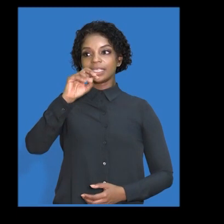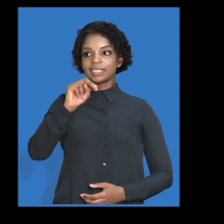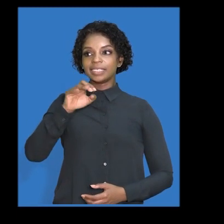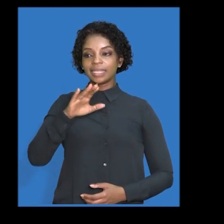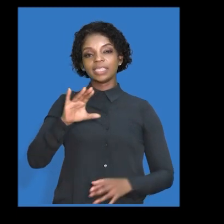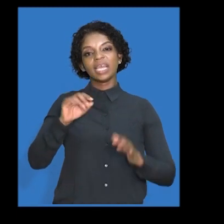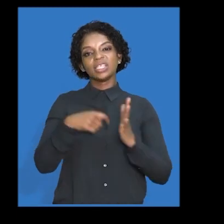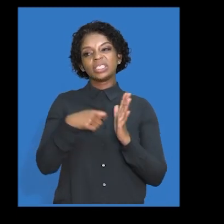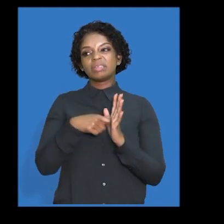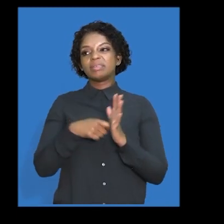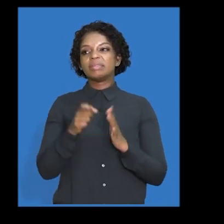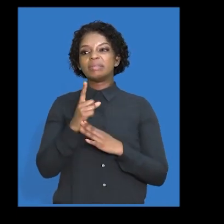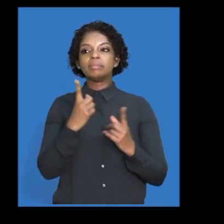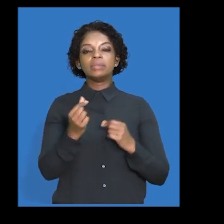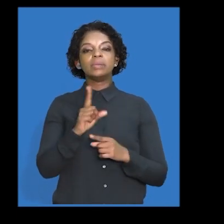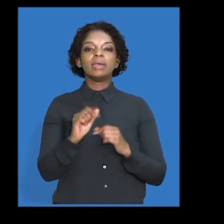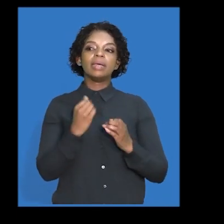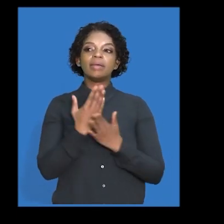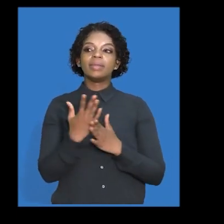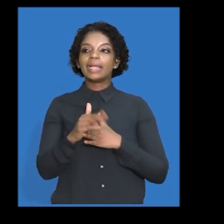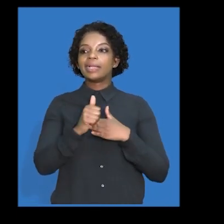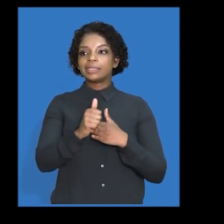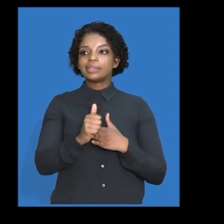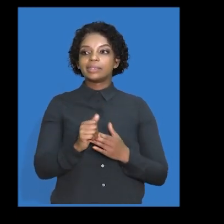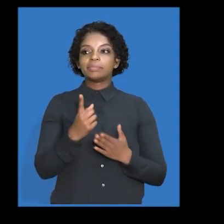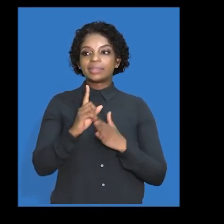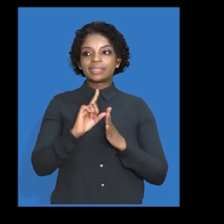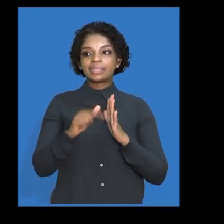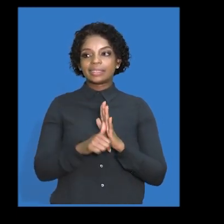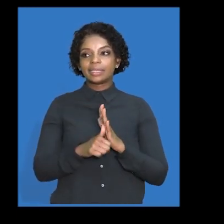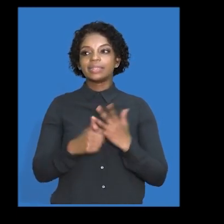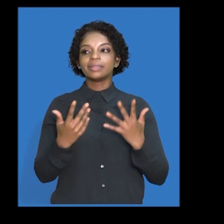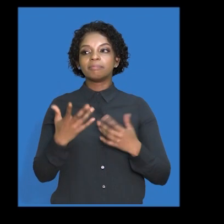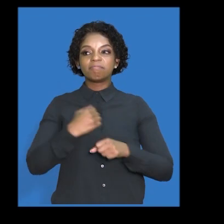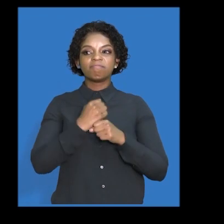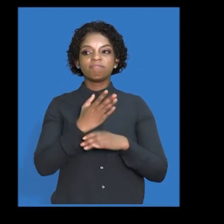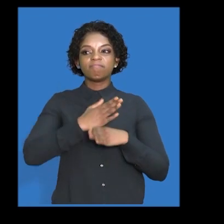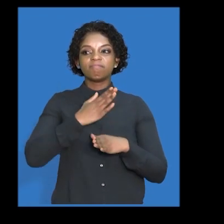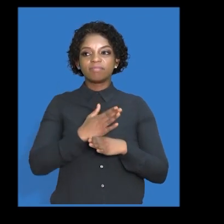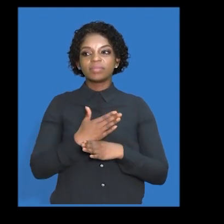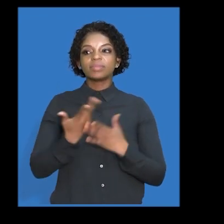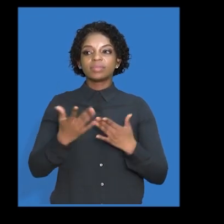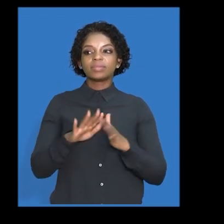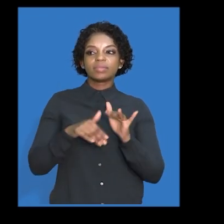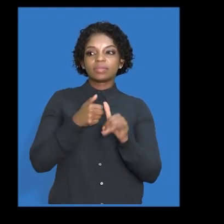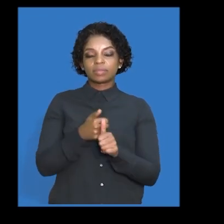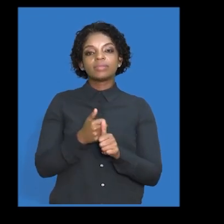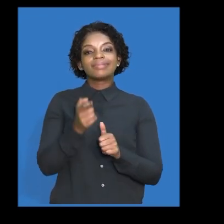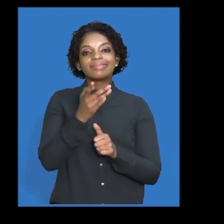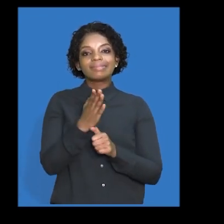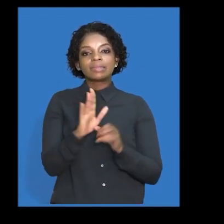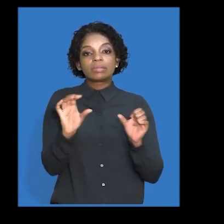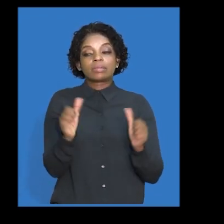tasks to followers without supervision. So our options are autocratic, bureaucratic, laissez-faire or free rein,